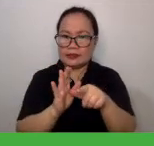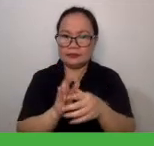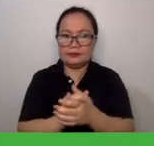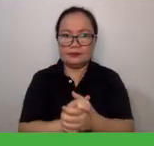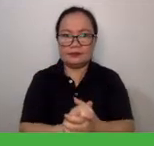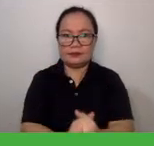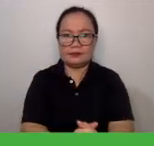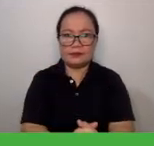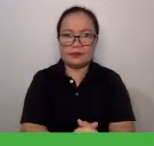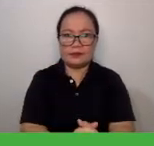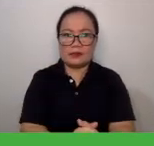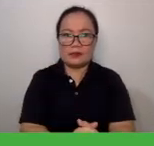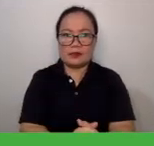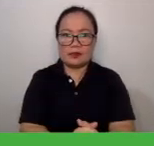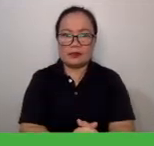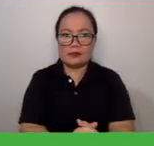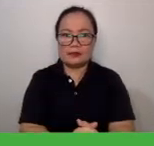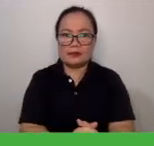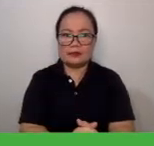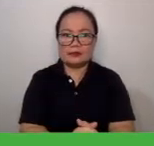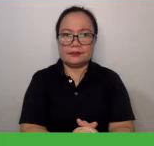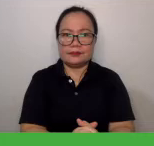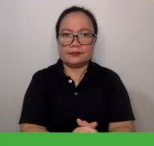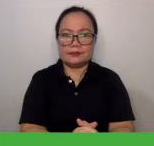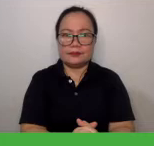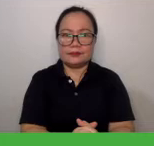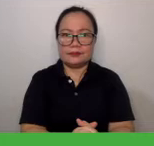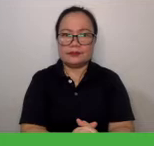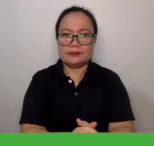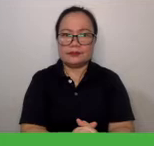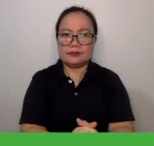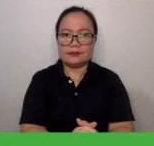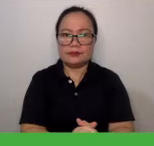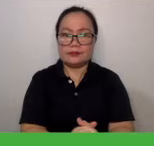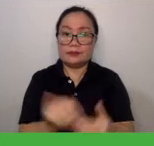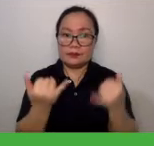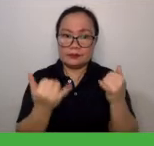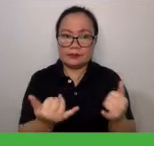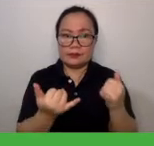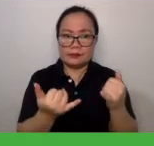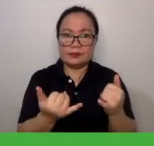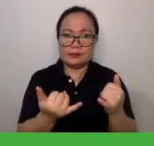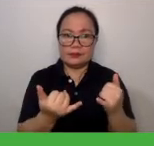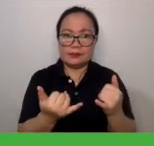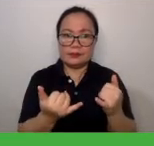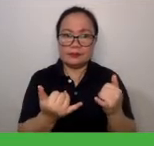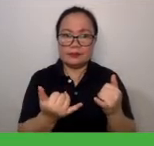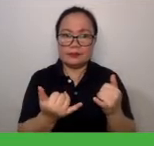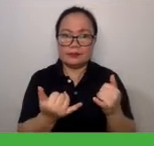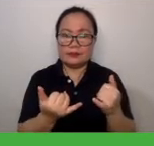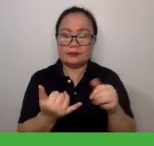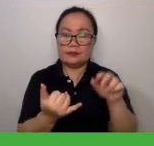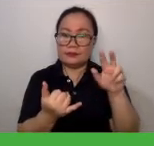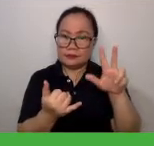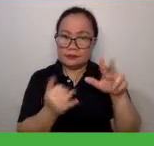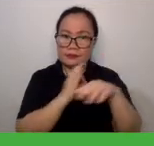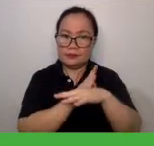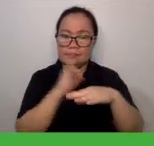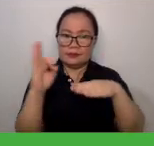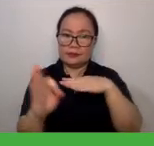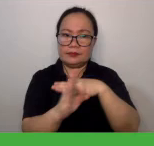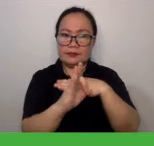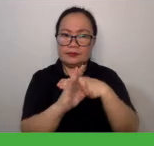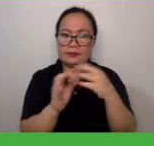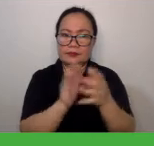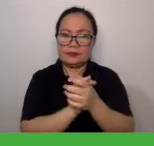magawa mo siyang inches, kailangan mag-feet muna para feet to inches. Now, so 1 yard, that is equivalent to 3